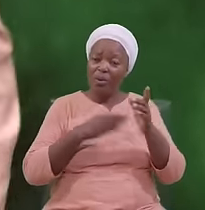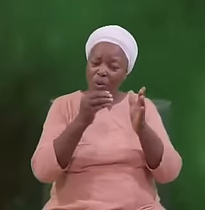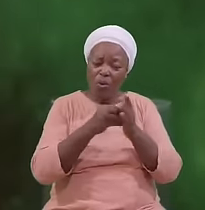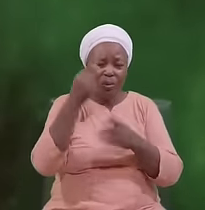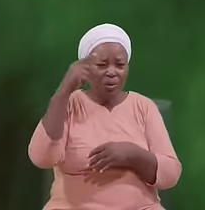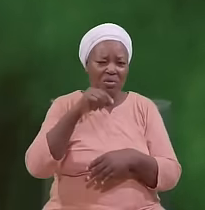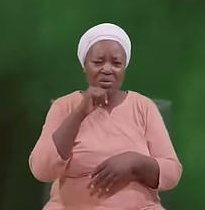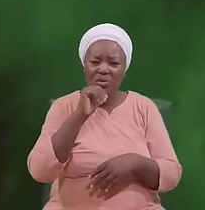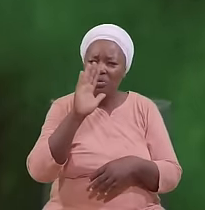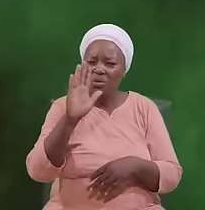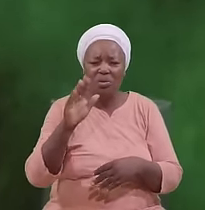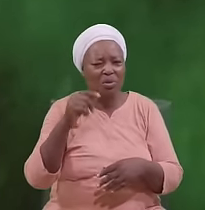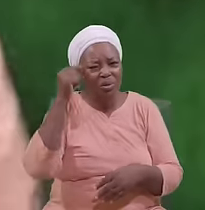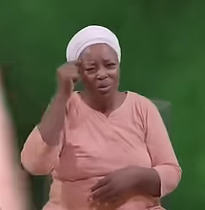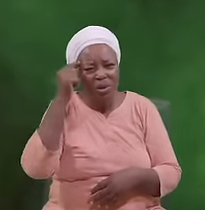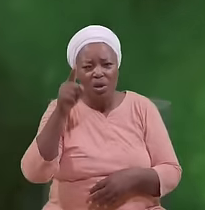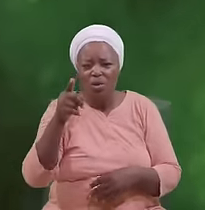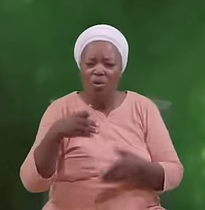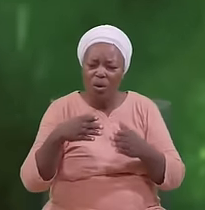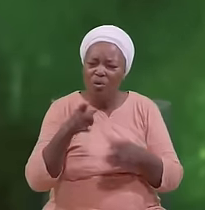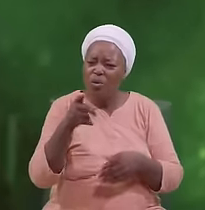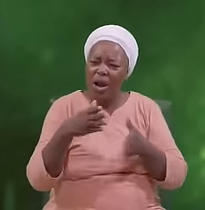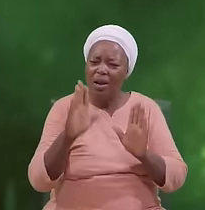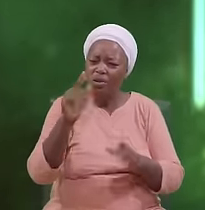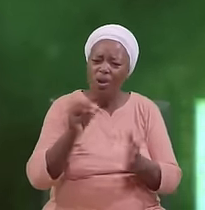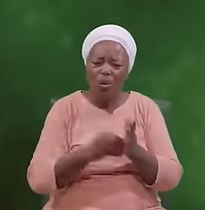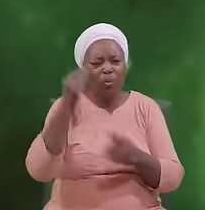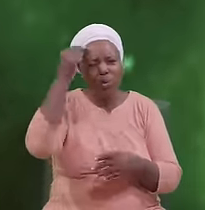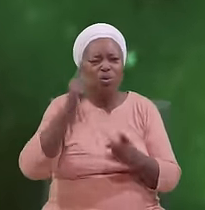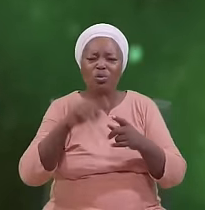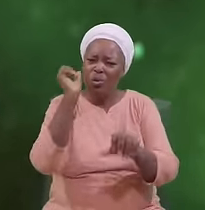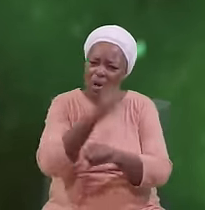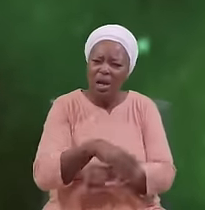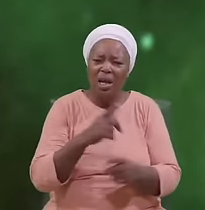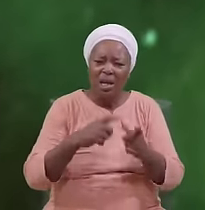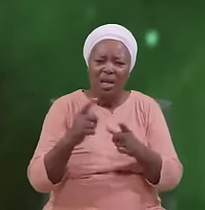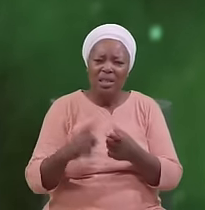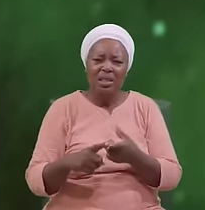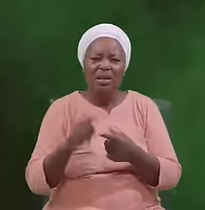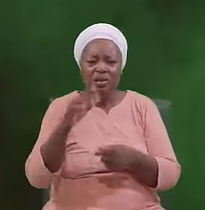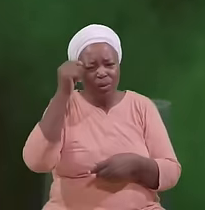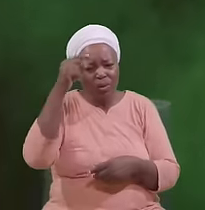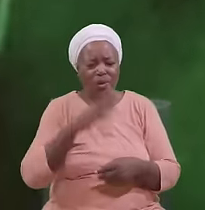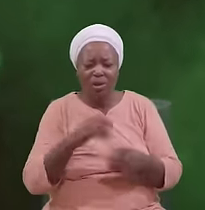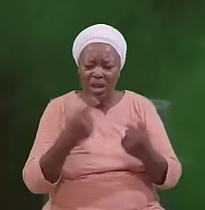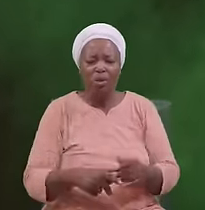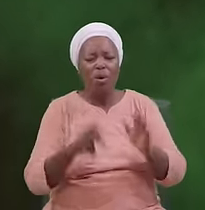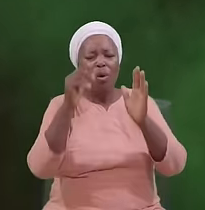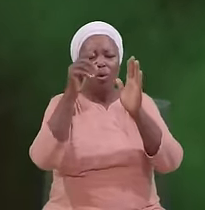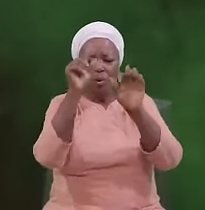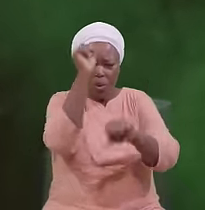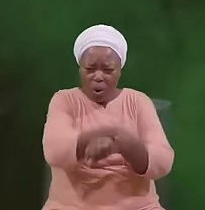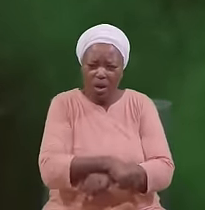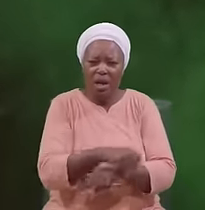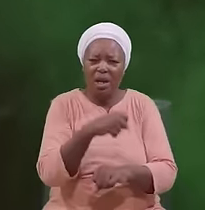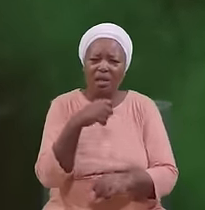own thoughts to prevail. You allow your own thoughts to be at the forefront, and you subdued and you buried